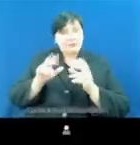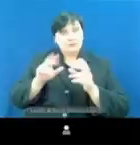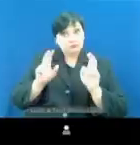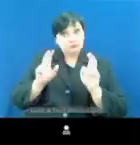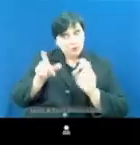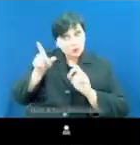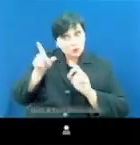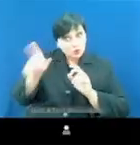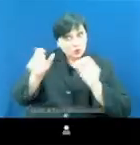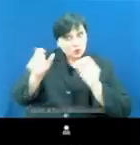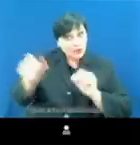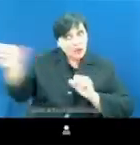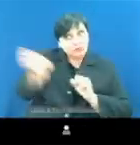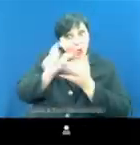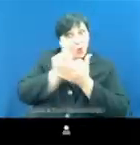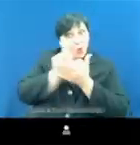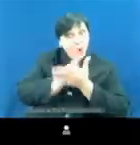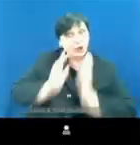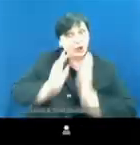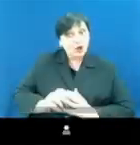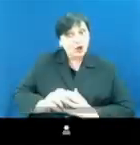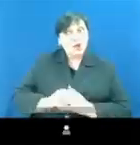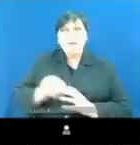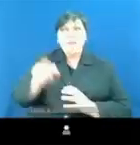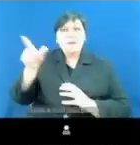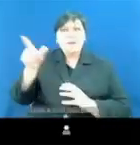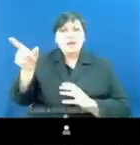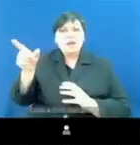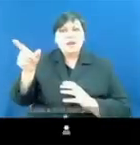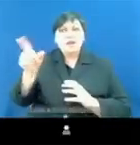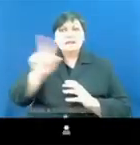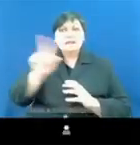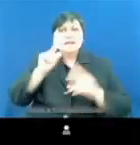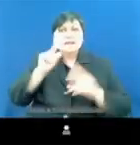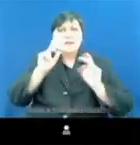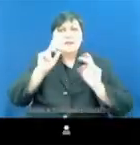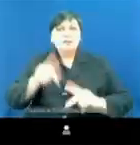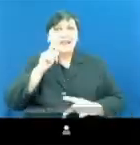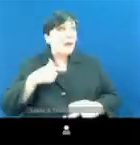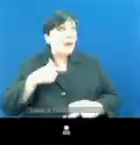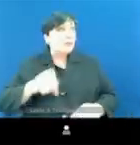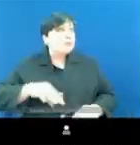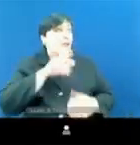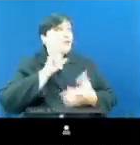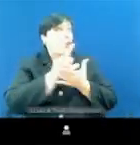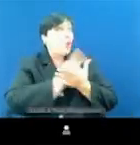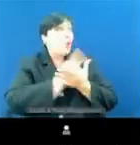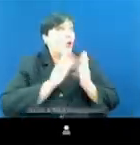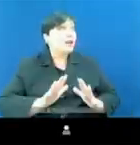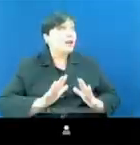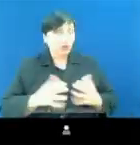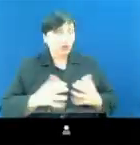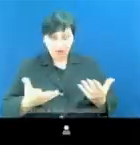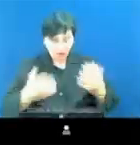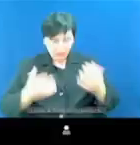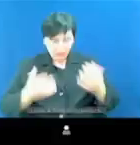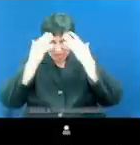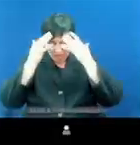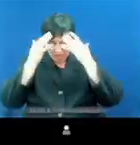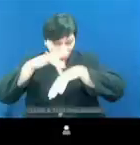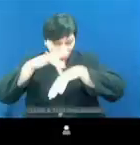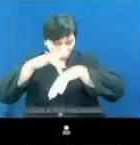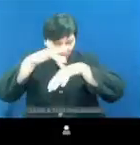person is thinking they have to pay for an attorney, they may not be able to focus on anything else if they don't